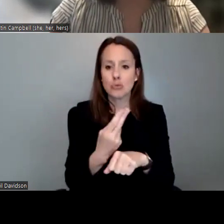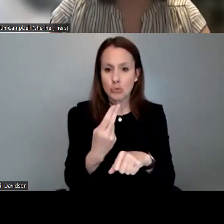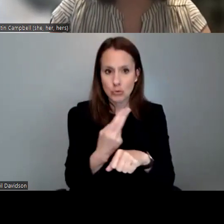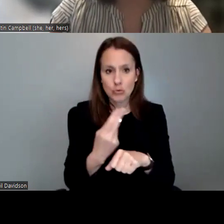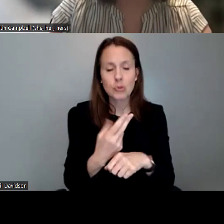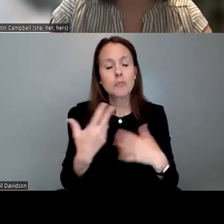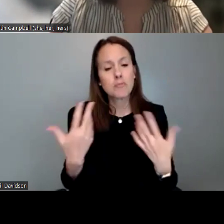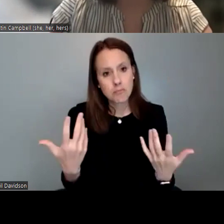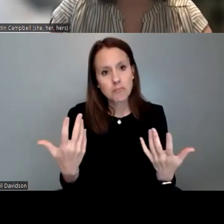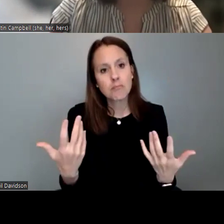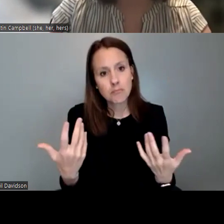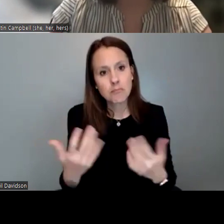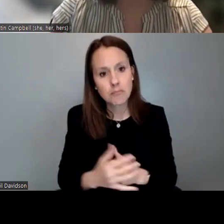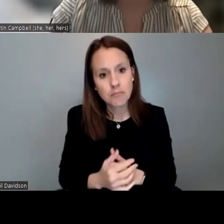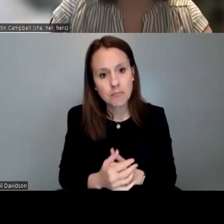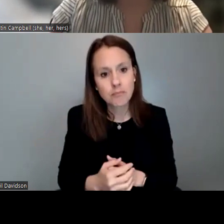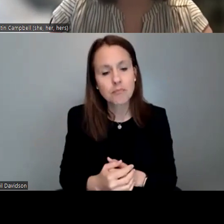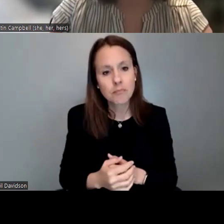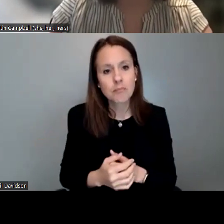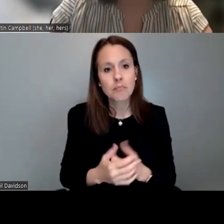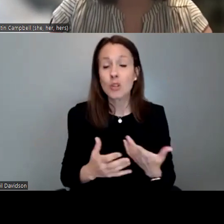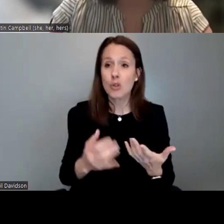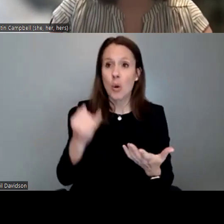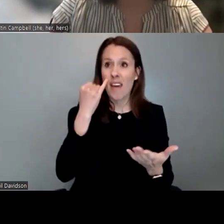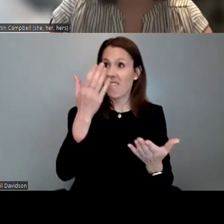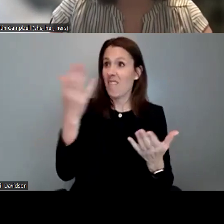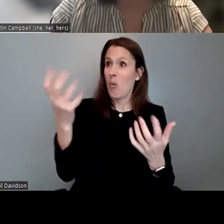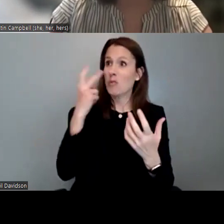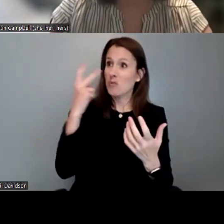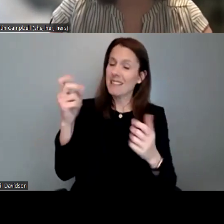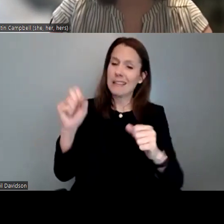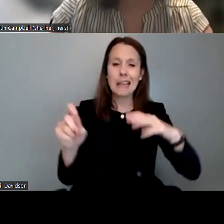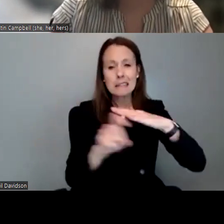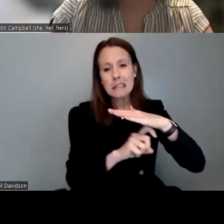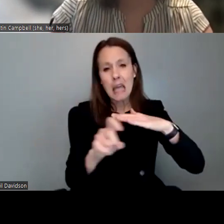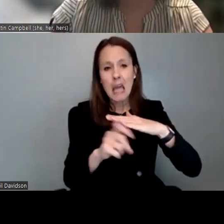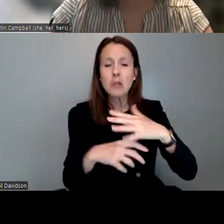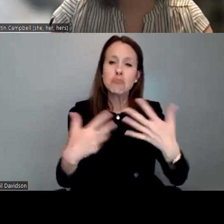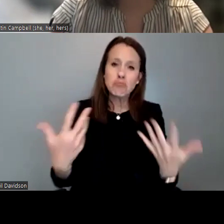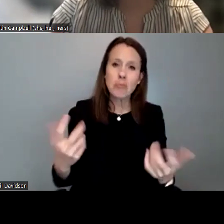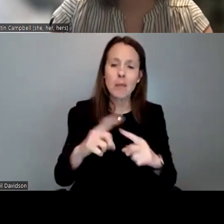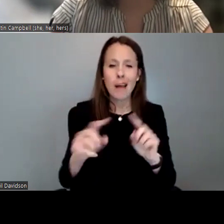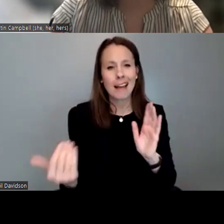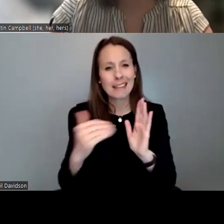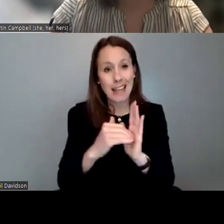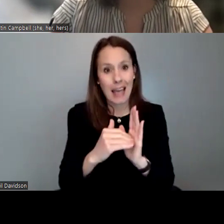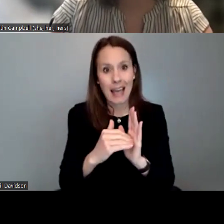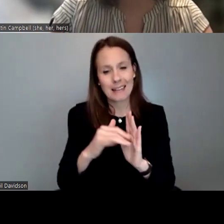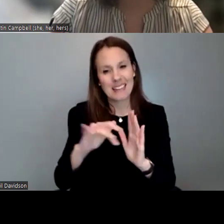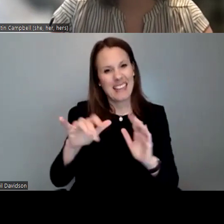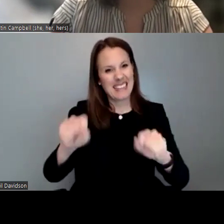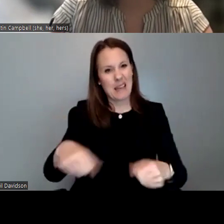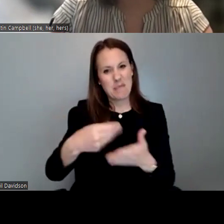of that access print material. But again, you have to be able to afford that.